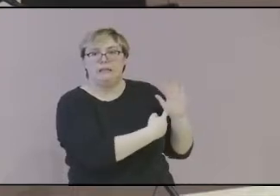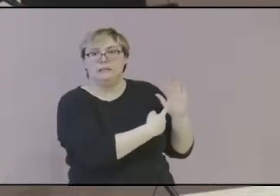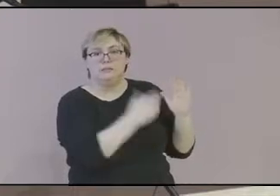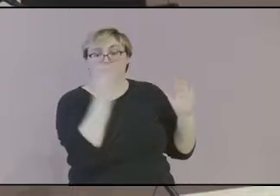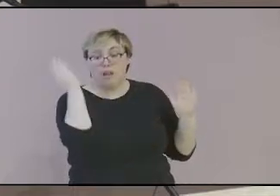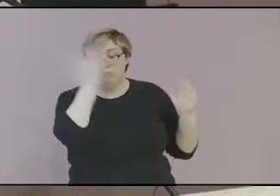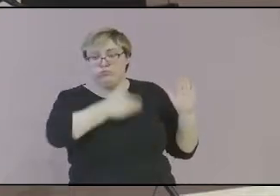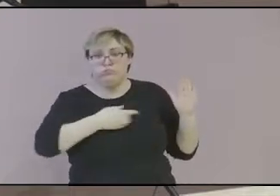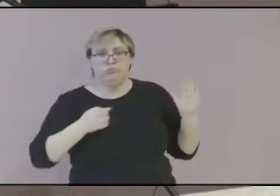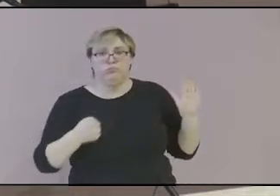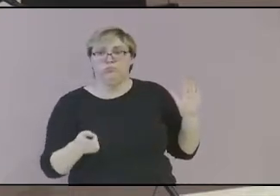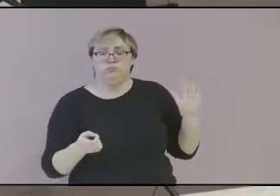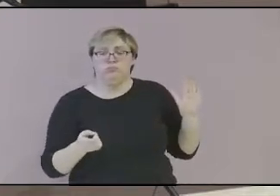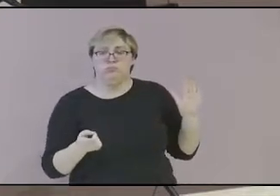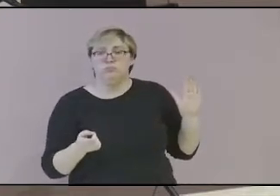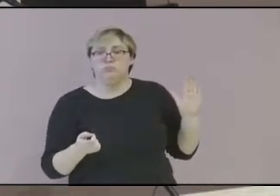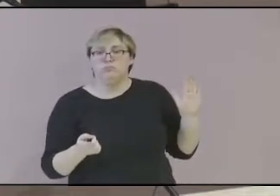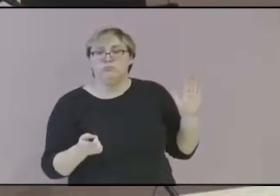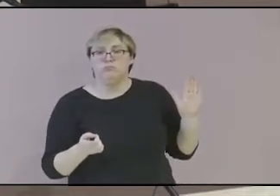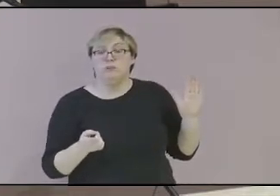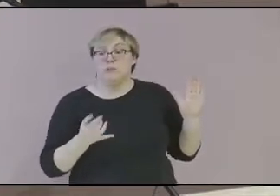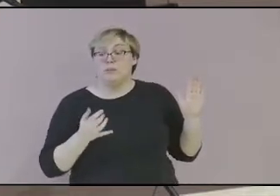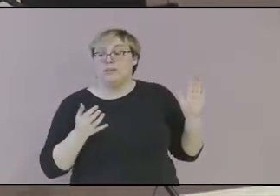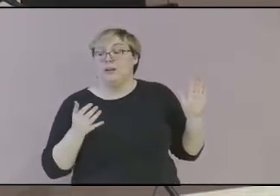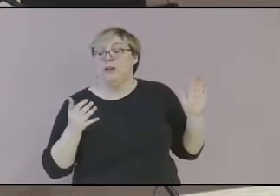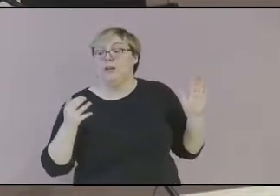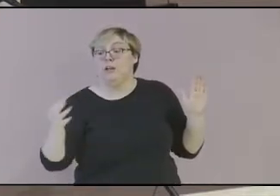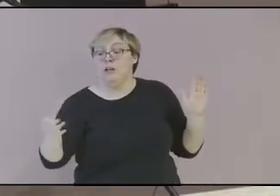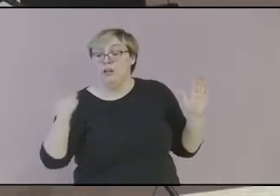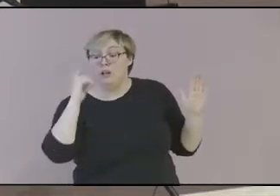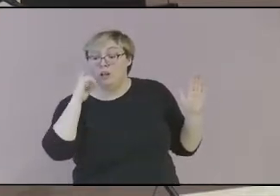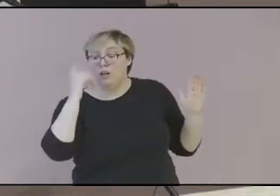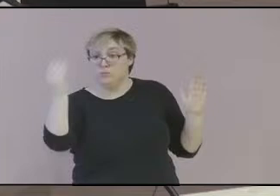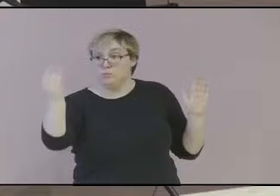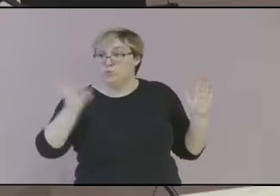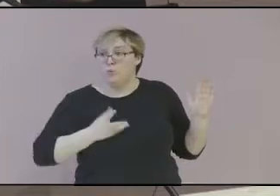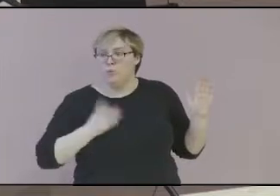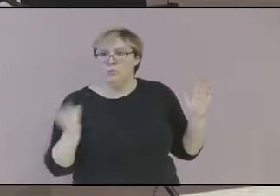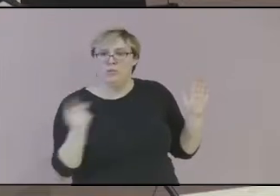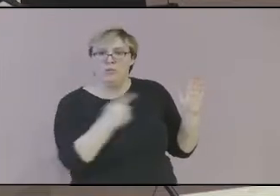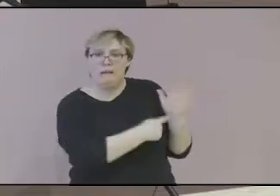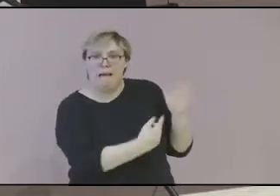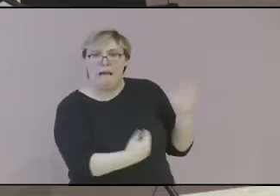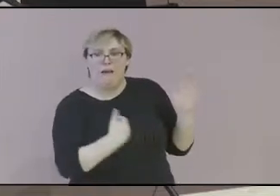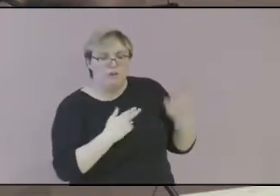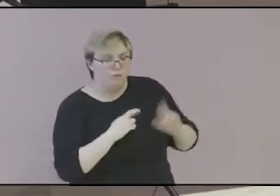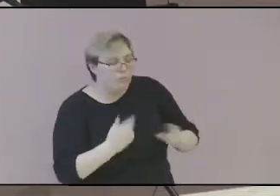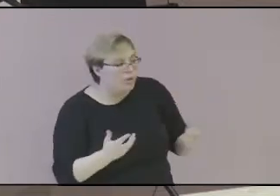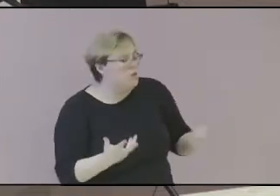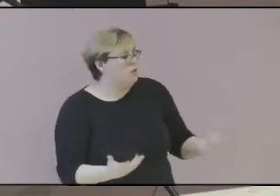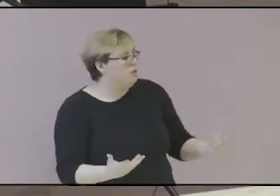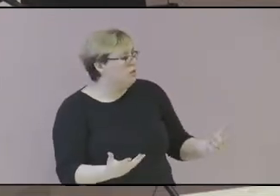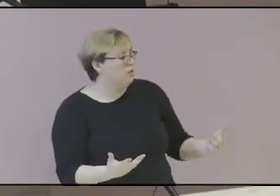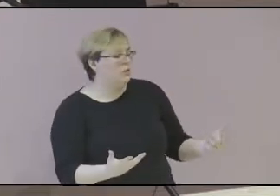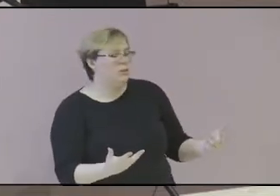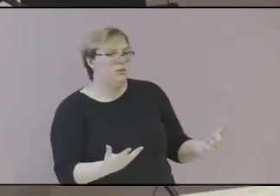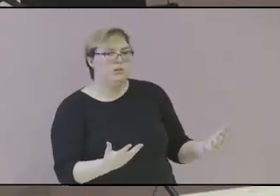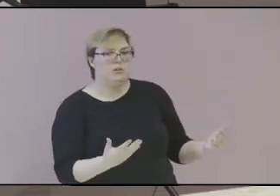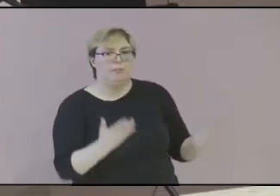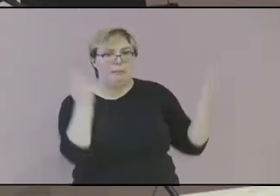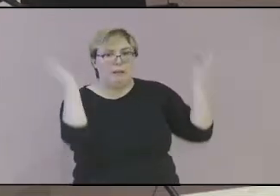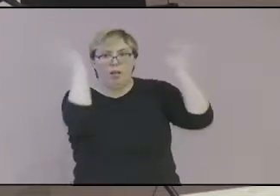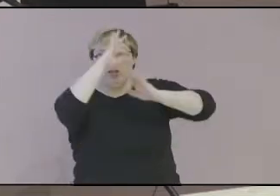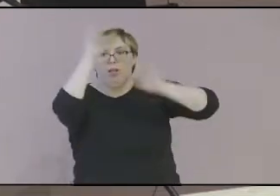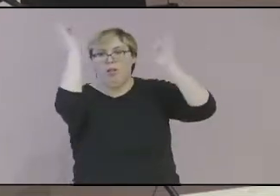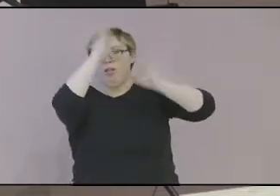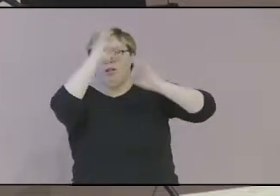activated. At the weekly meetings of the ECMO programs in their system, again, it's multiple hospitals across one city, it soon